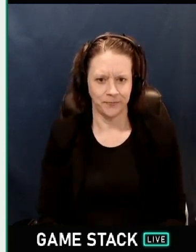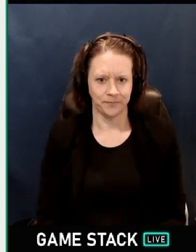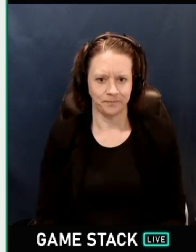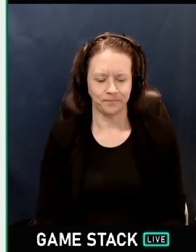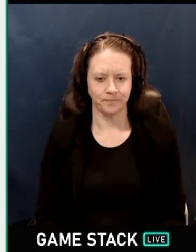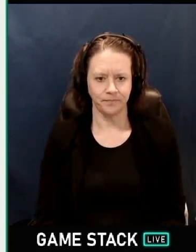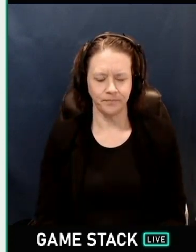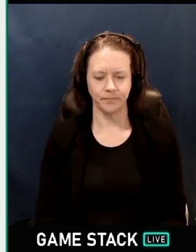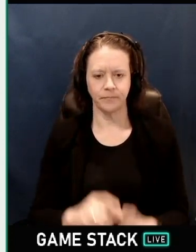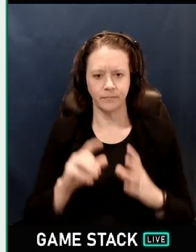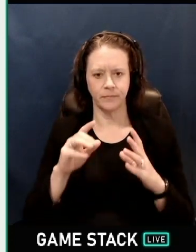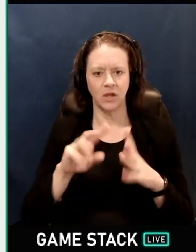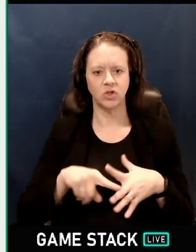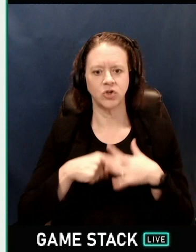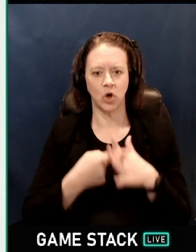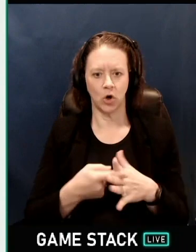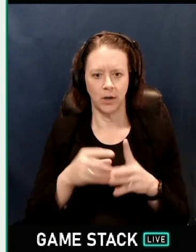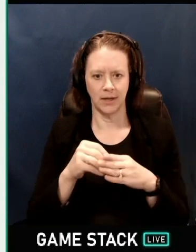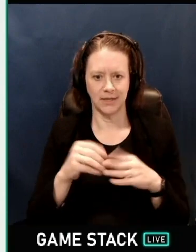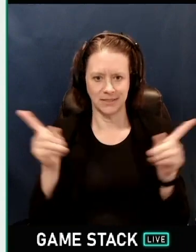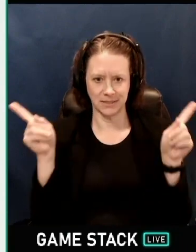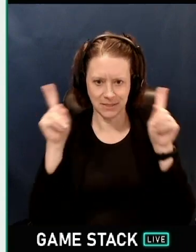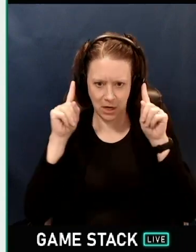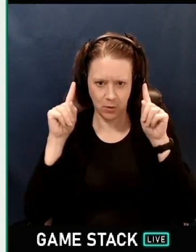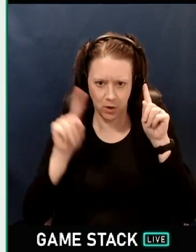Starting in stereo.